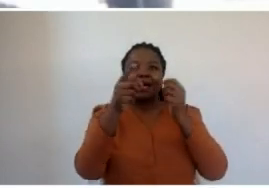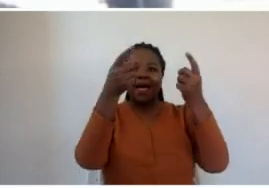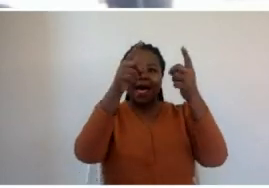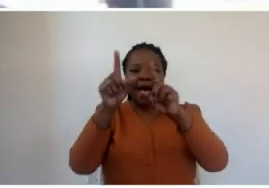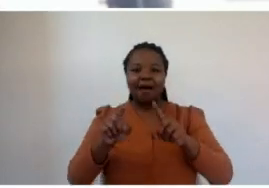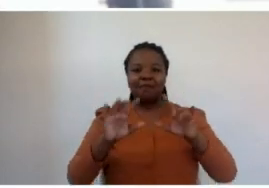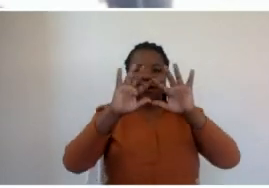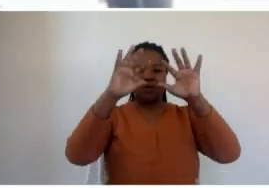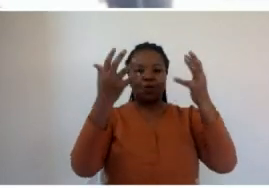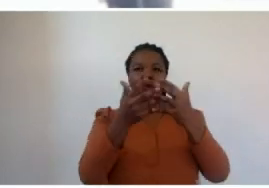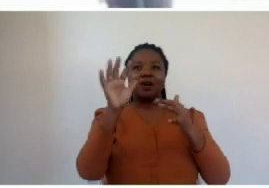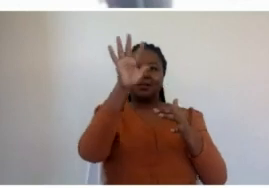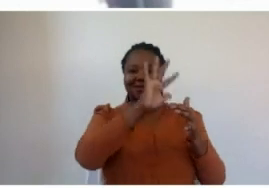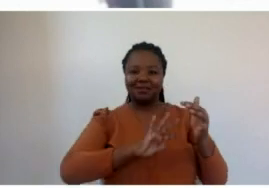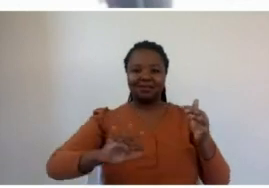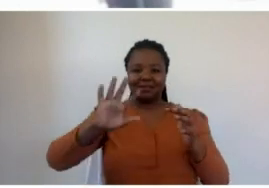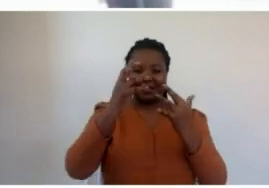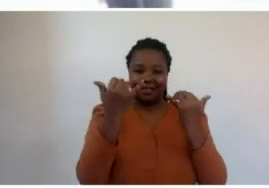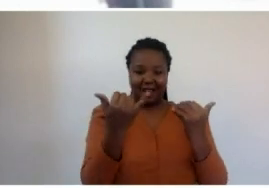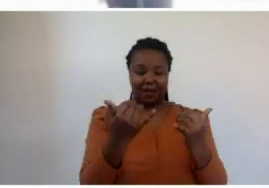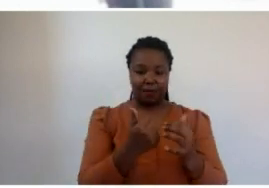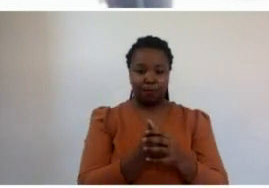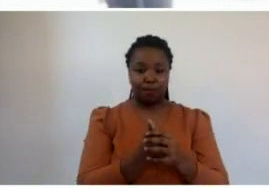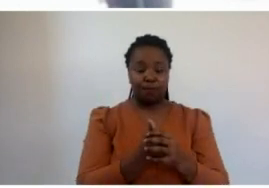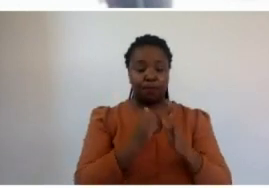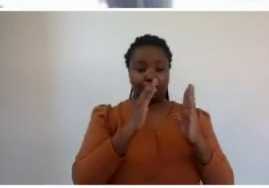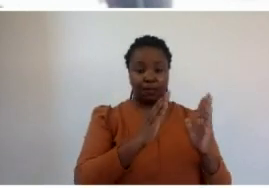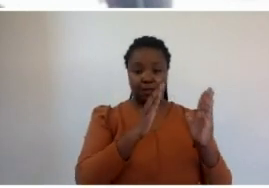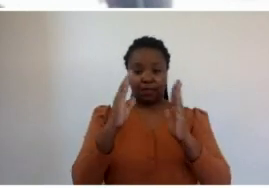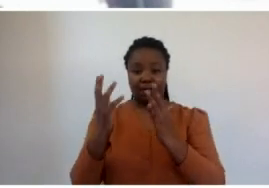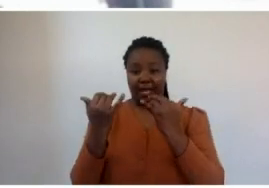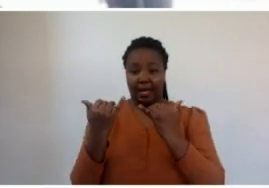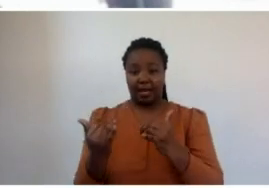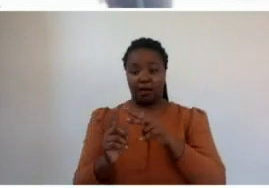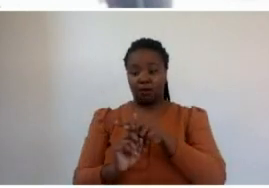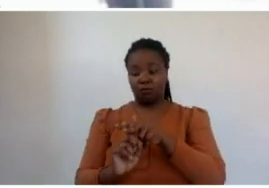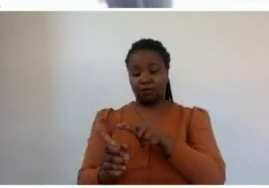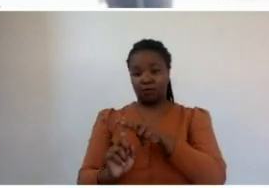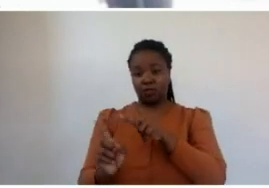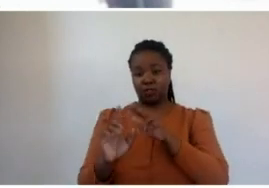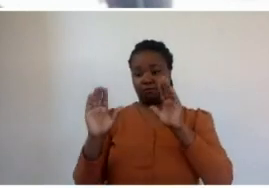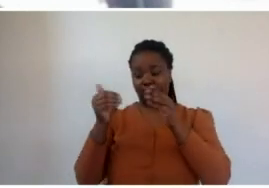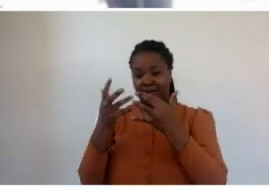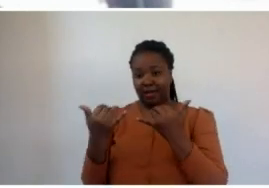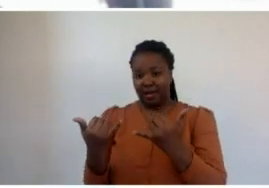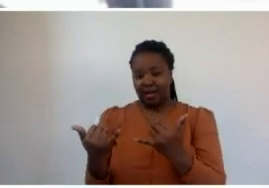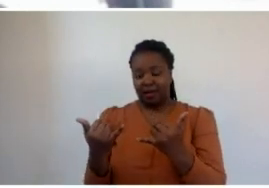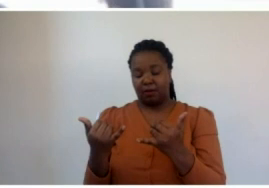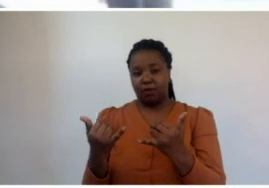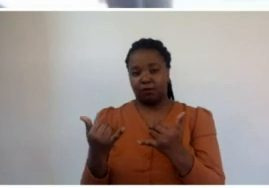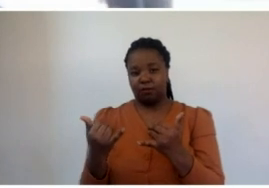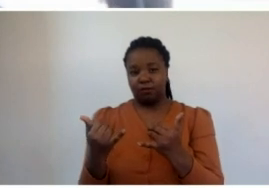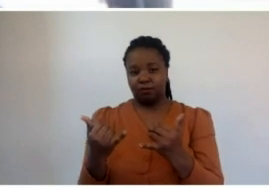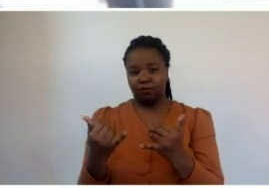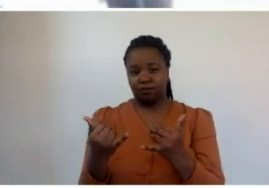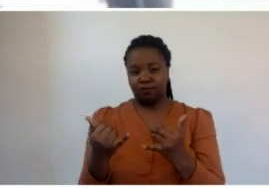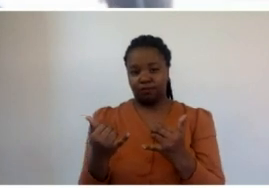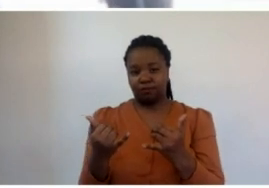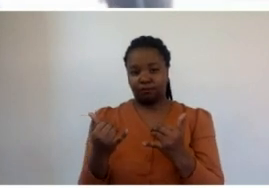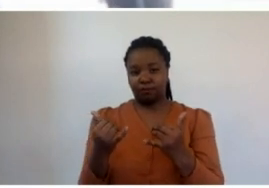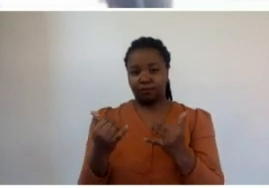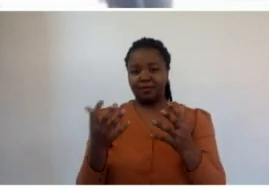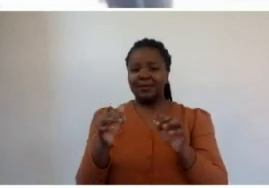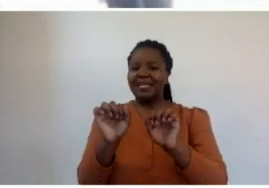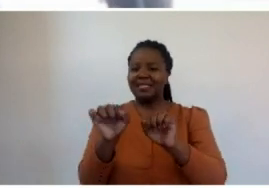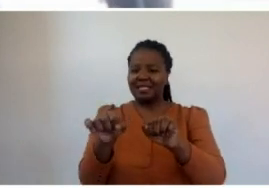I speak so particularly about refugees and displaced people? And the answer really lies in the perhaps obvious point that they are the